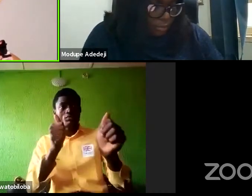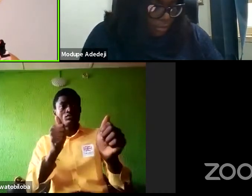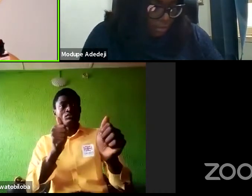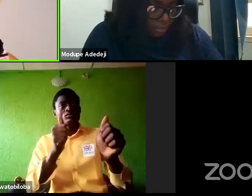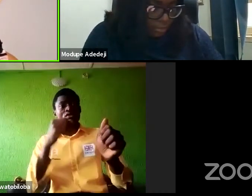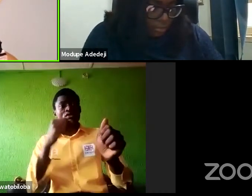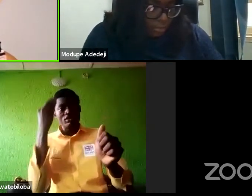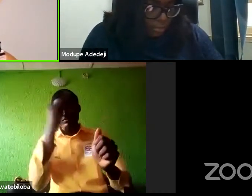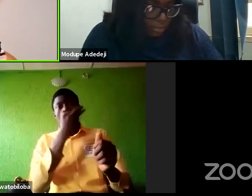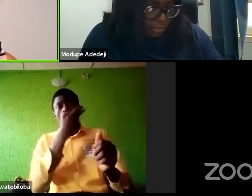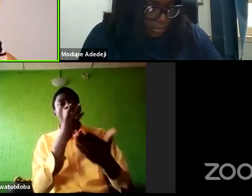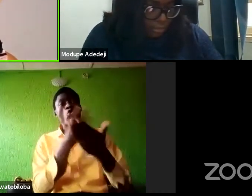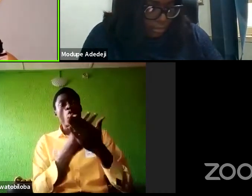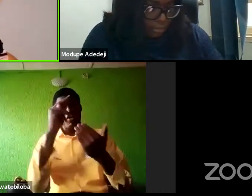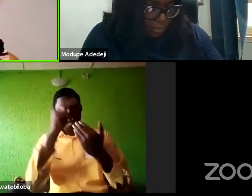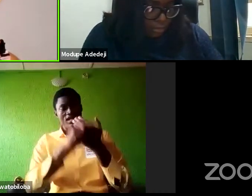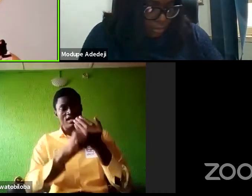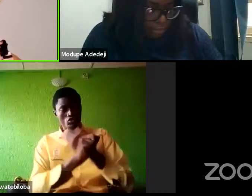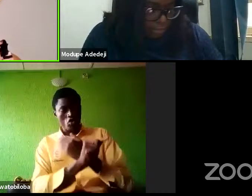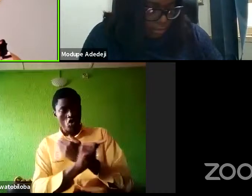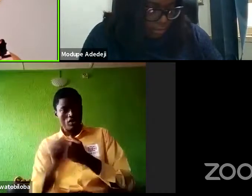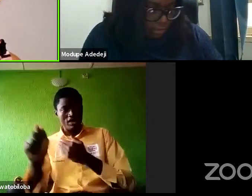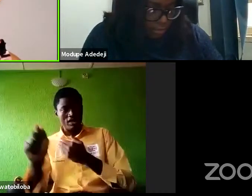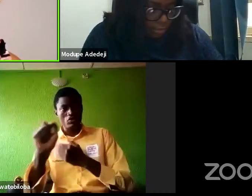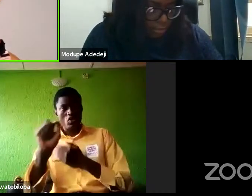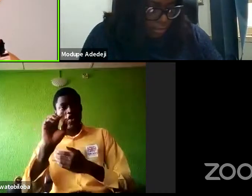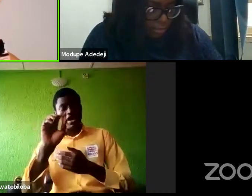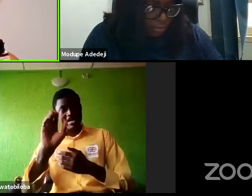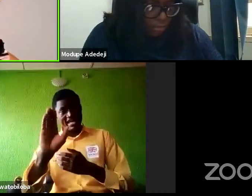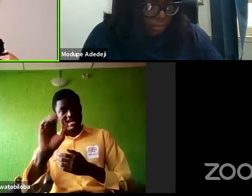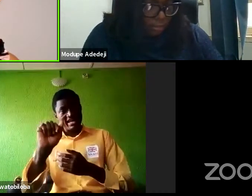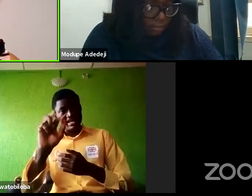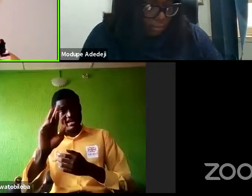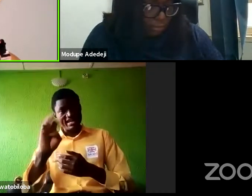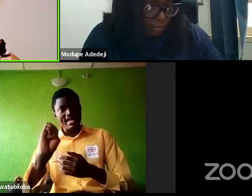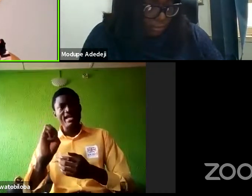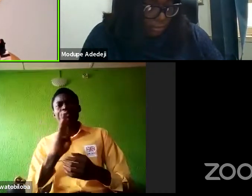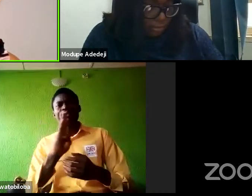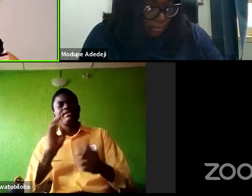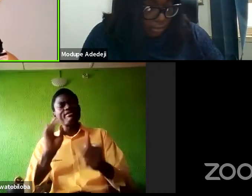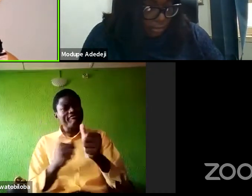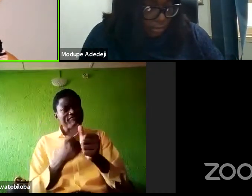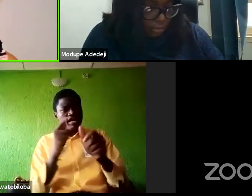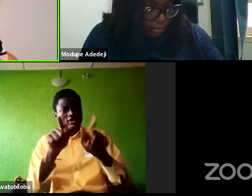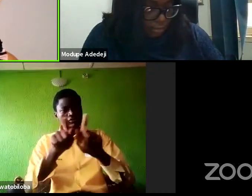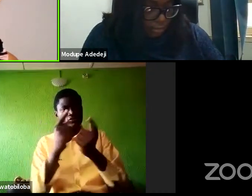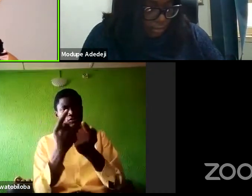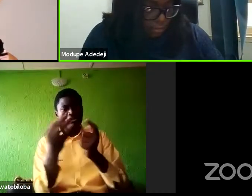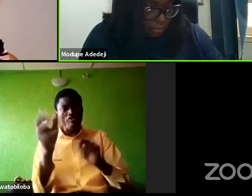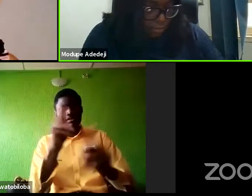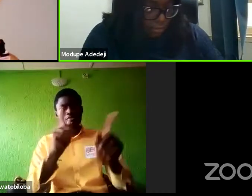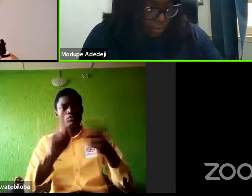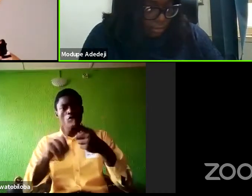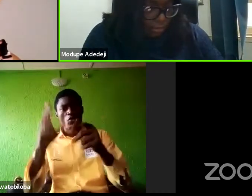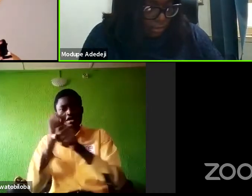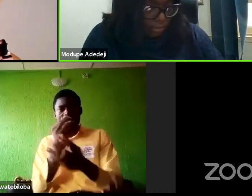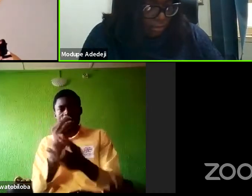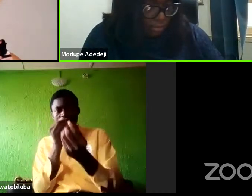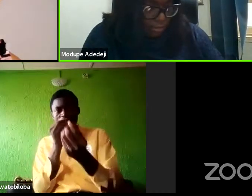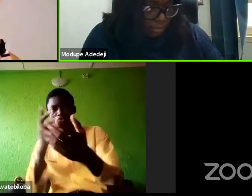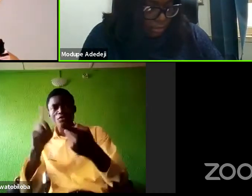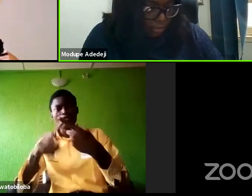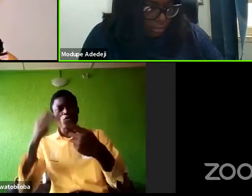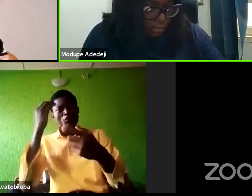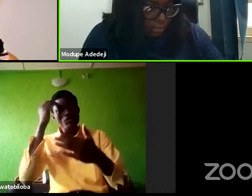Please don't forget to follow it. Be the first set of people to know what we're doing. Be the first set of people to enjoy some tips about